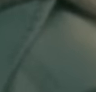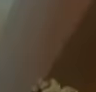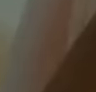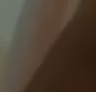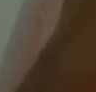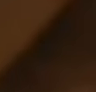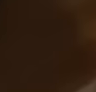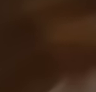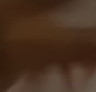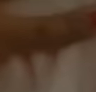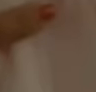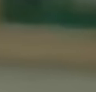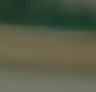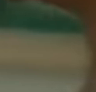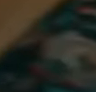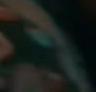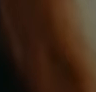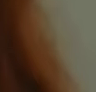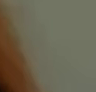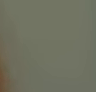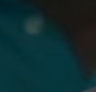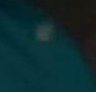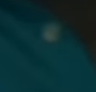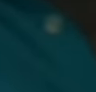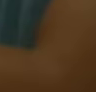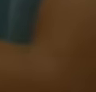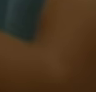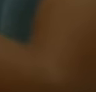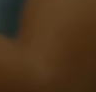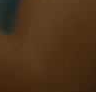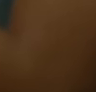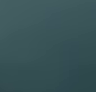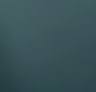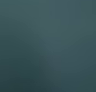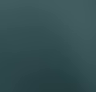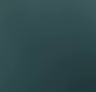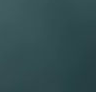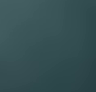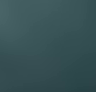protection. Join the family. Join the family.